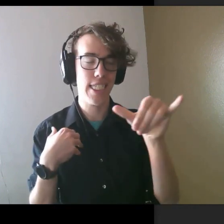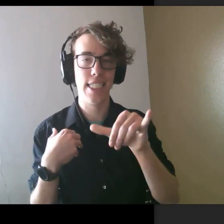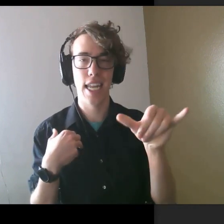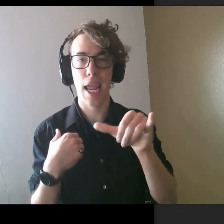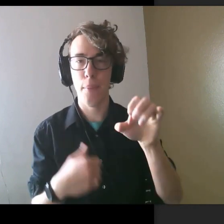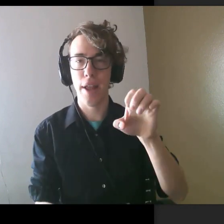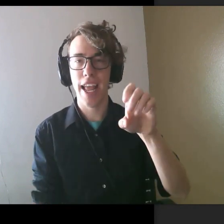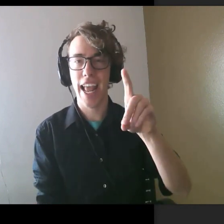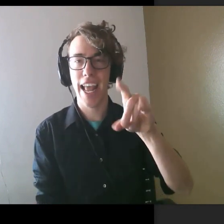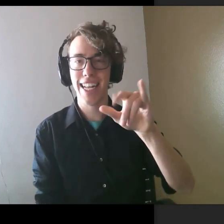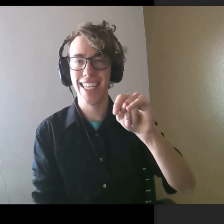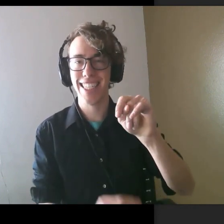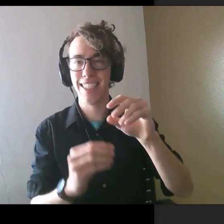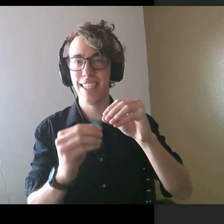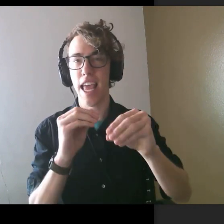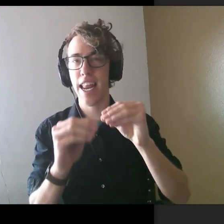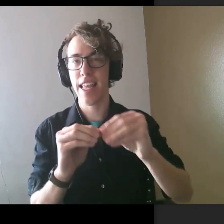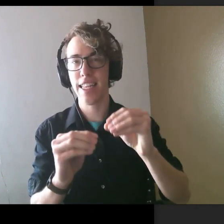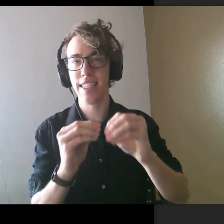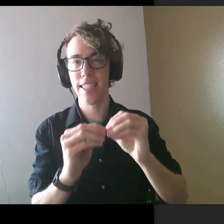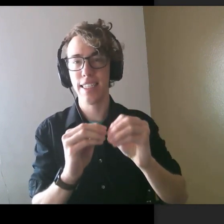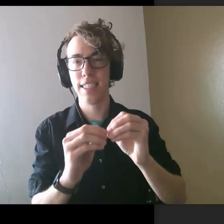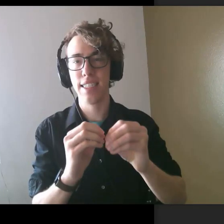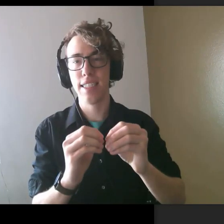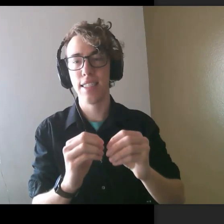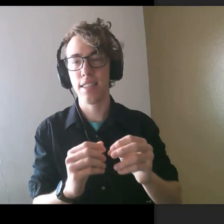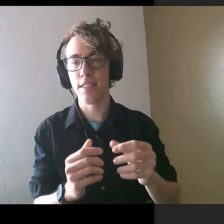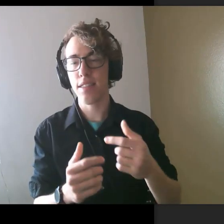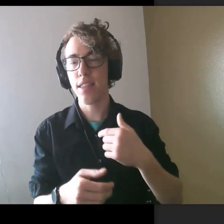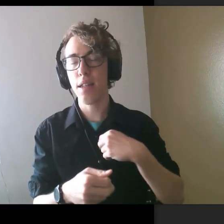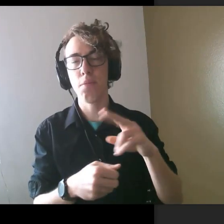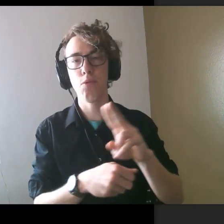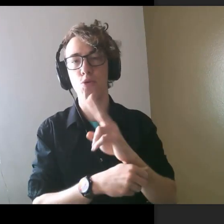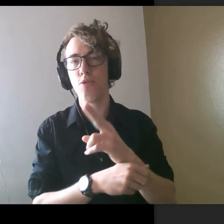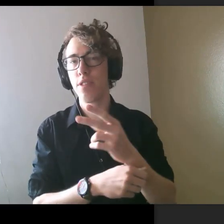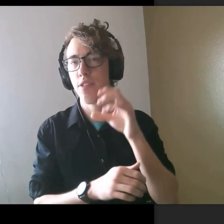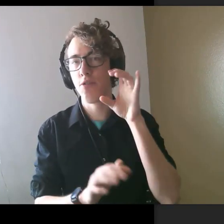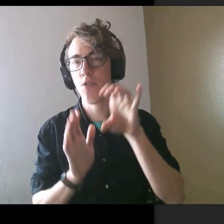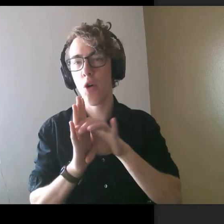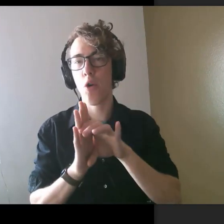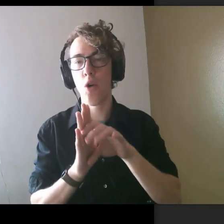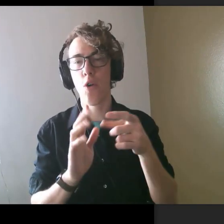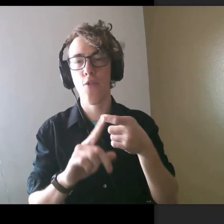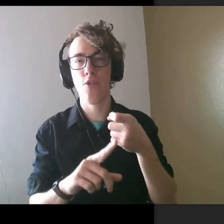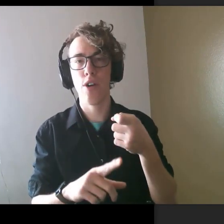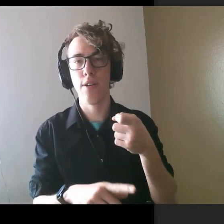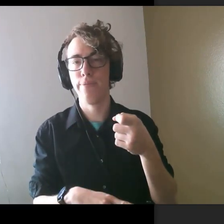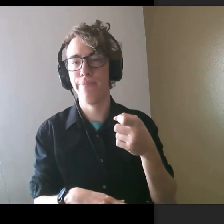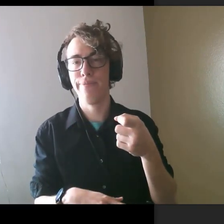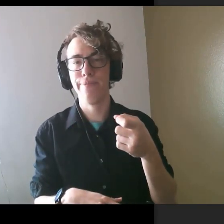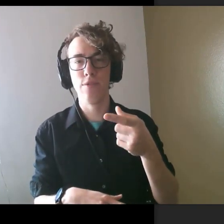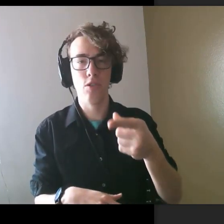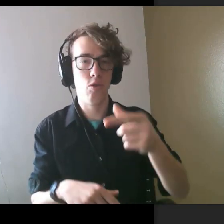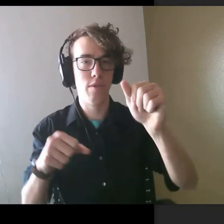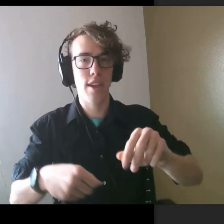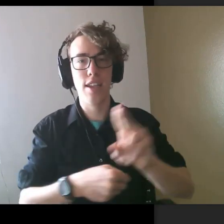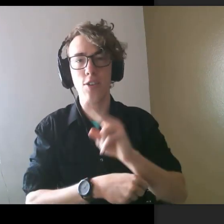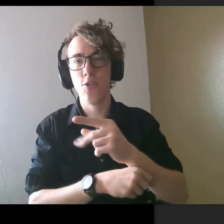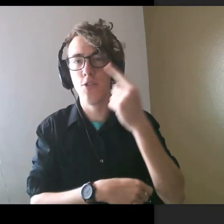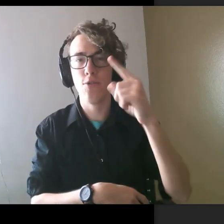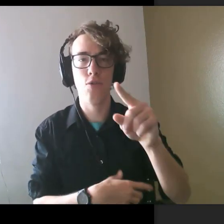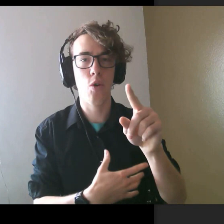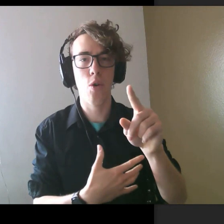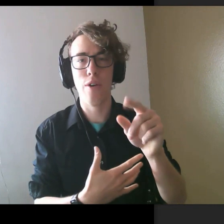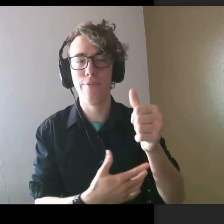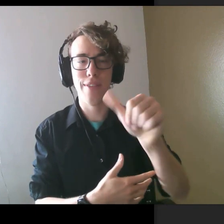edits. I'm just using one of the images from our Precious Object photo shoot, but you can use this for any of the projects that you